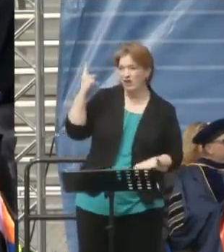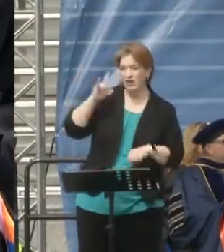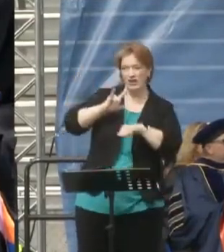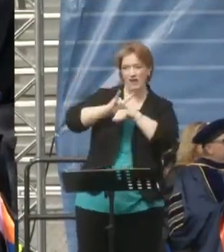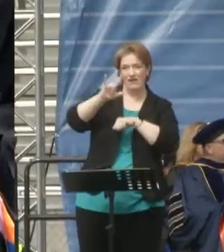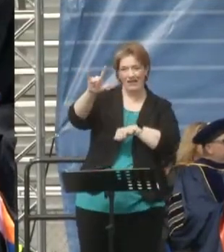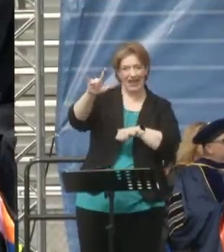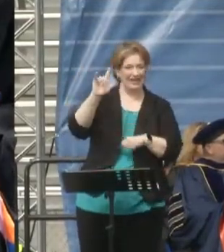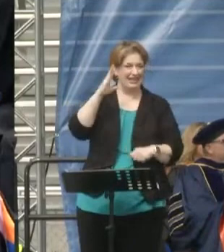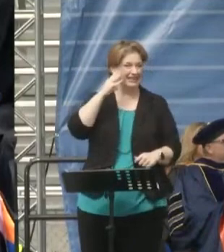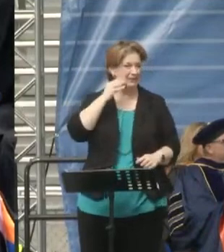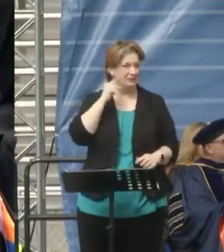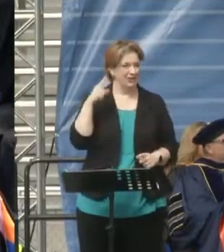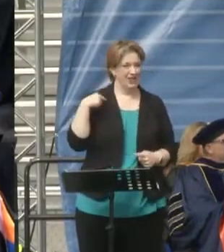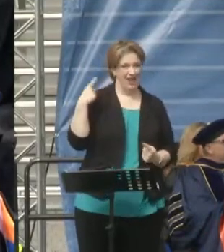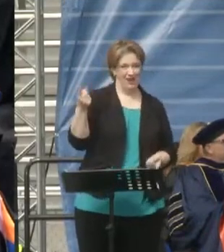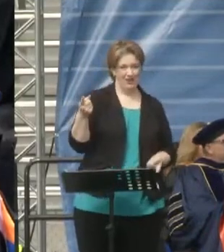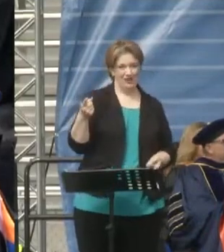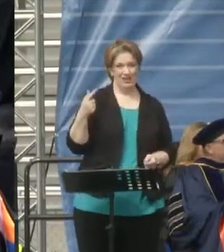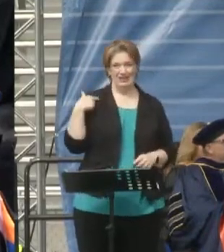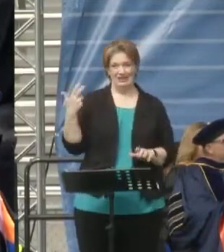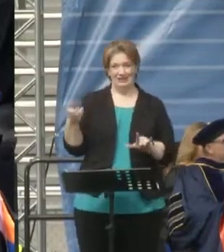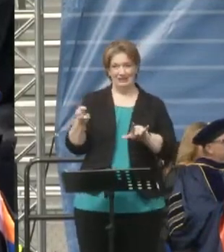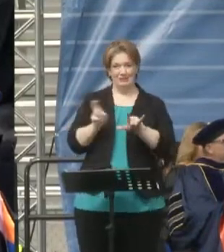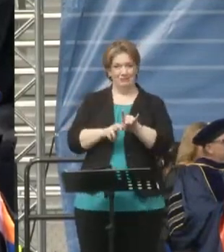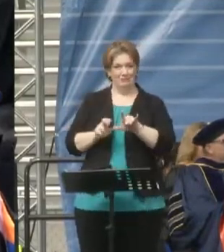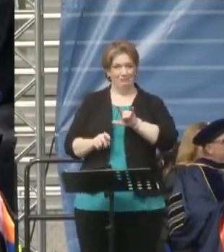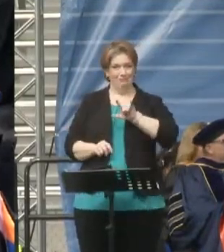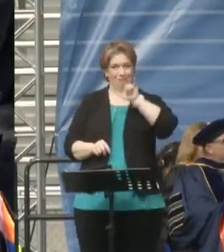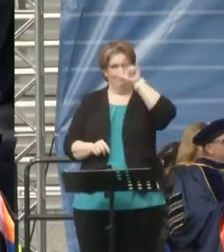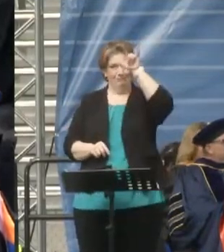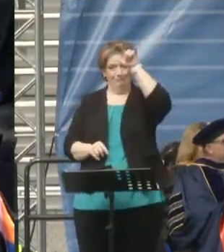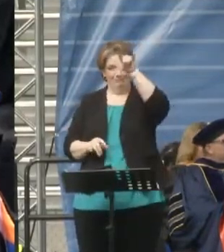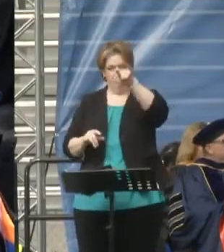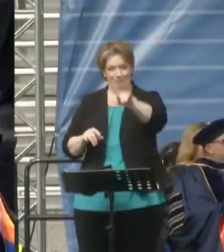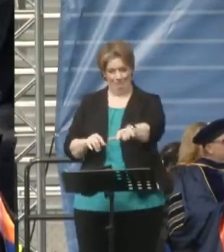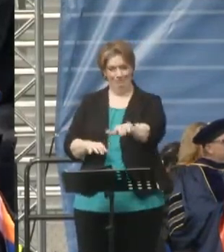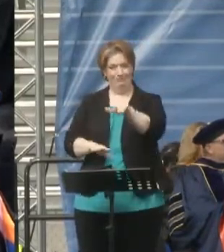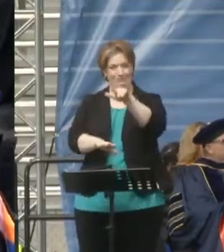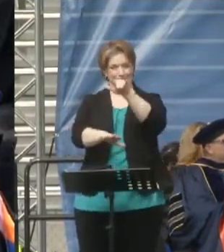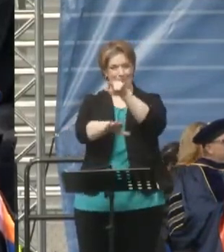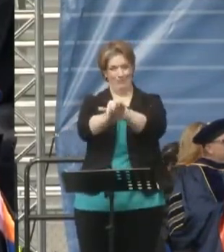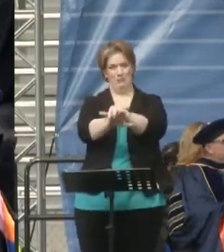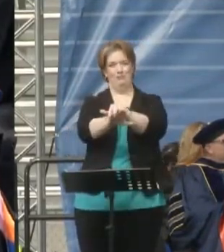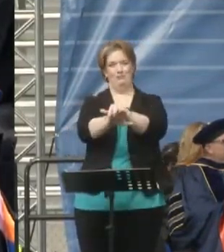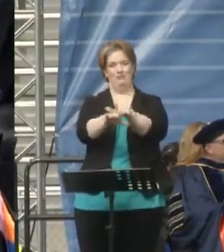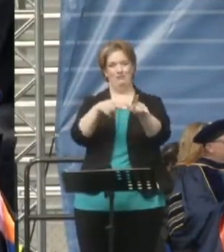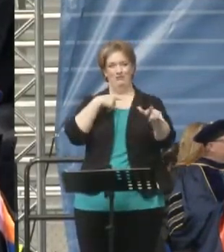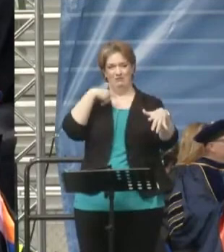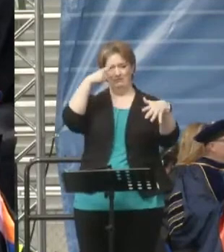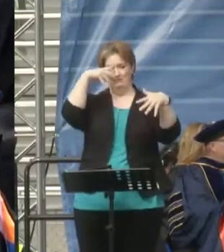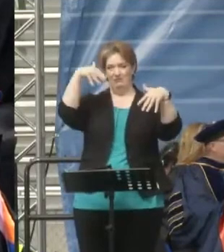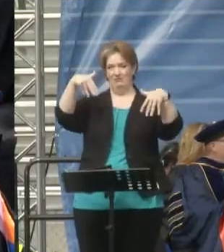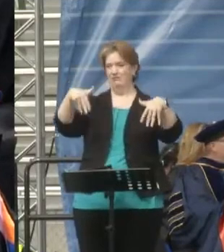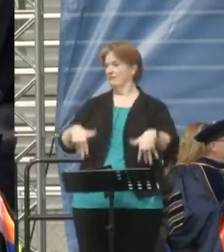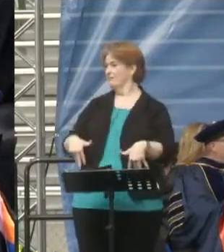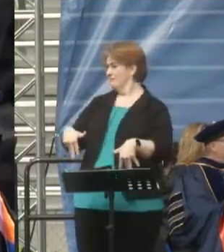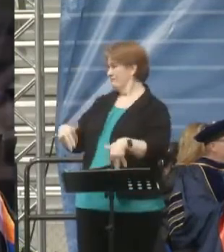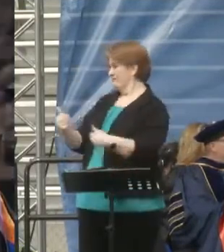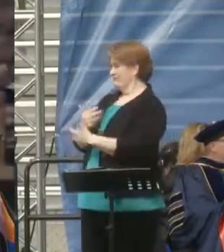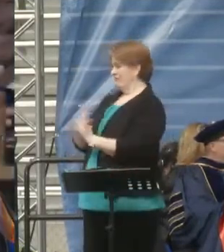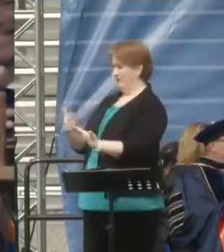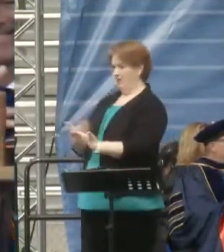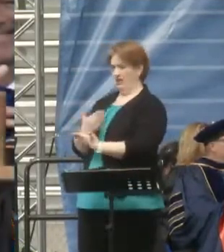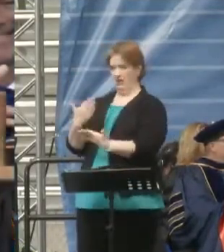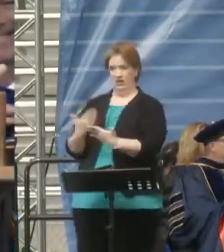my life. You can imagine the culture shock. Everything was foreign to me. The